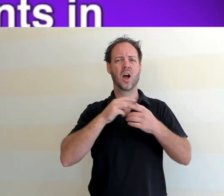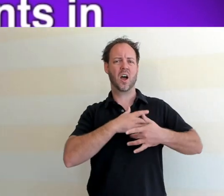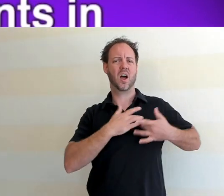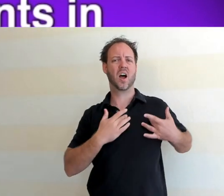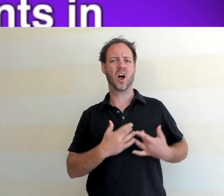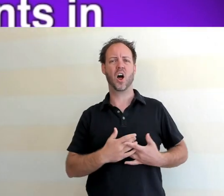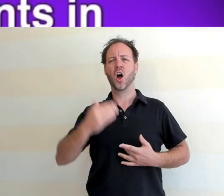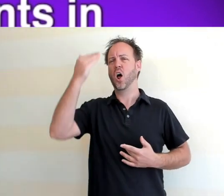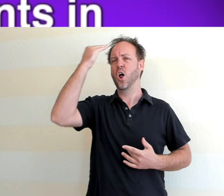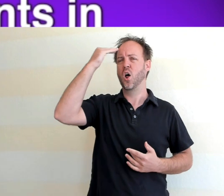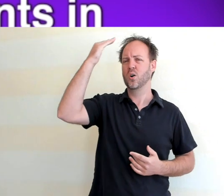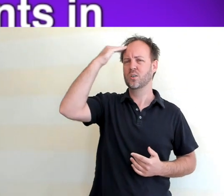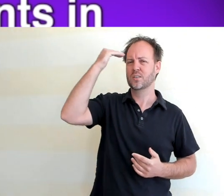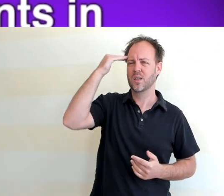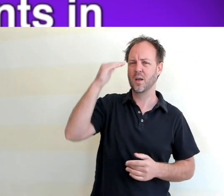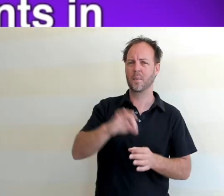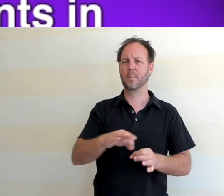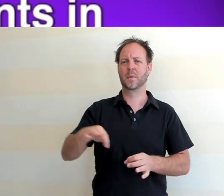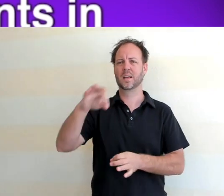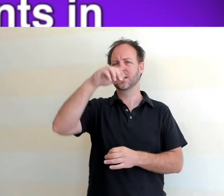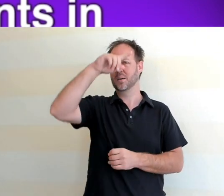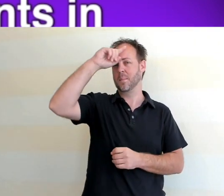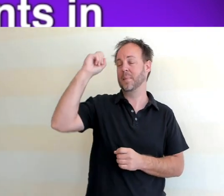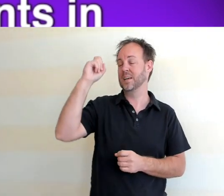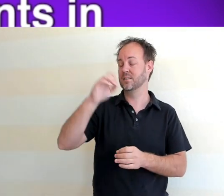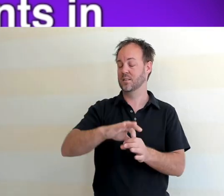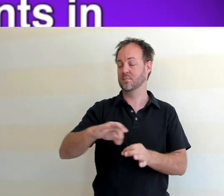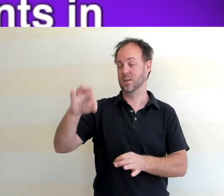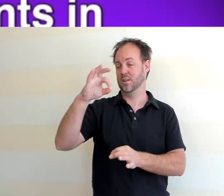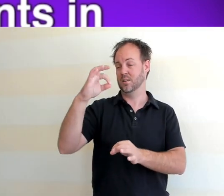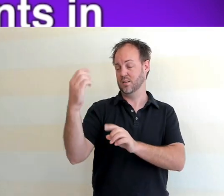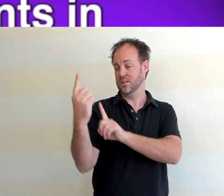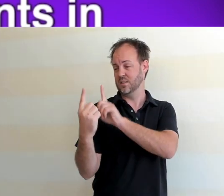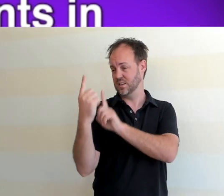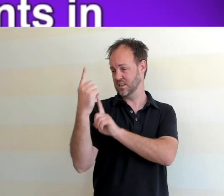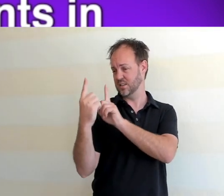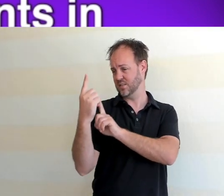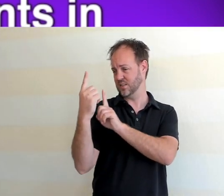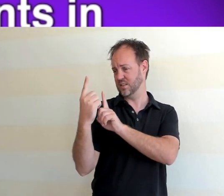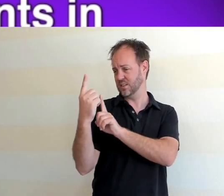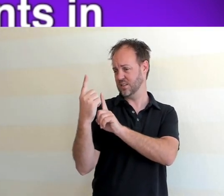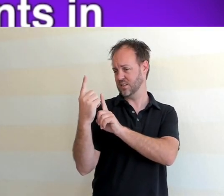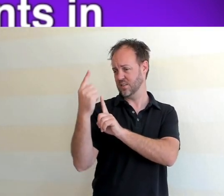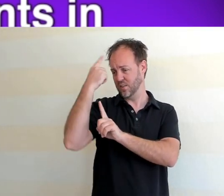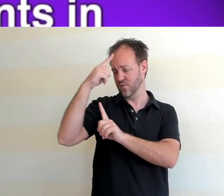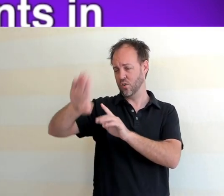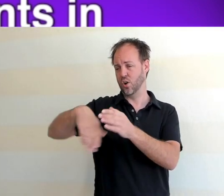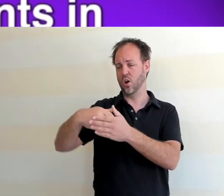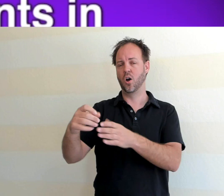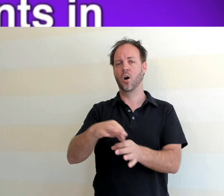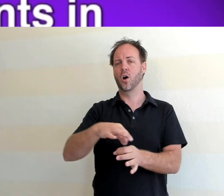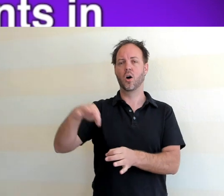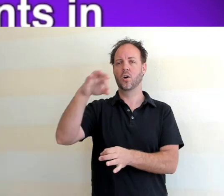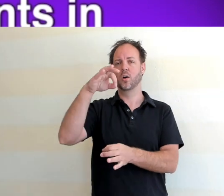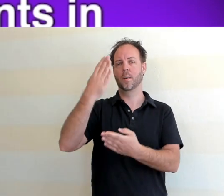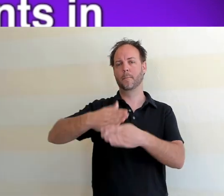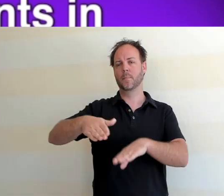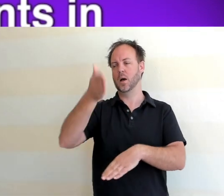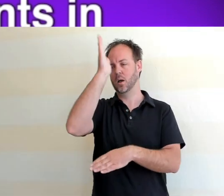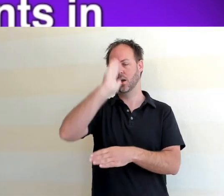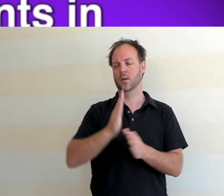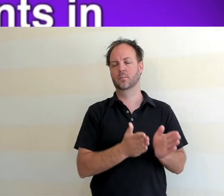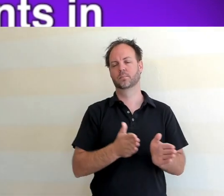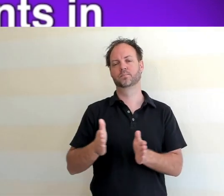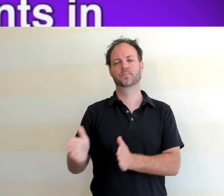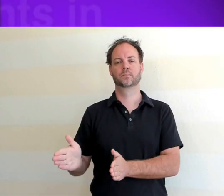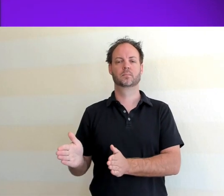our hearts knows the mind of the Spirit, because the Spirit intercedes for the saints in accordance